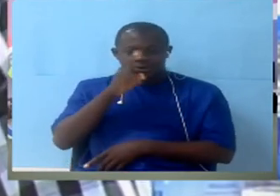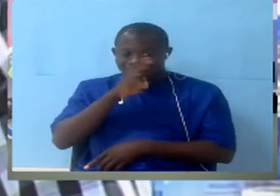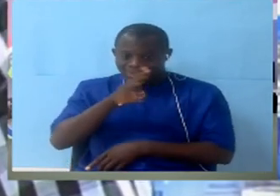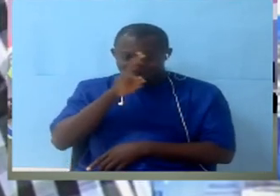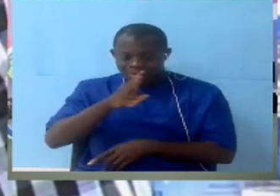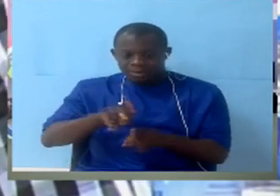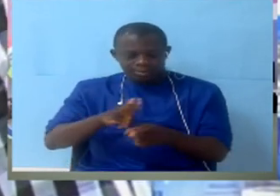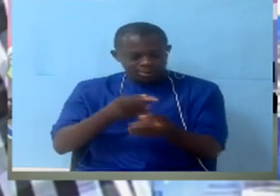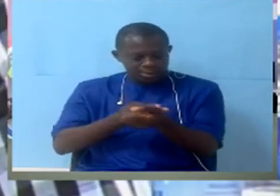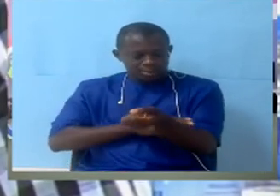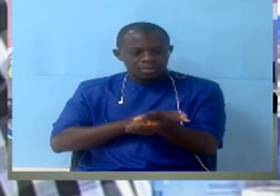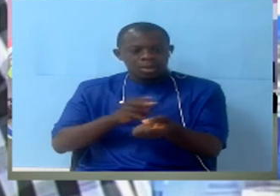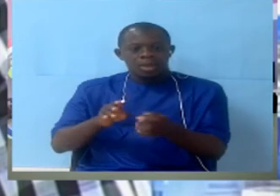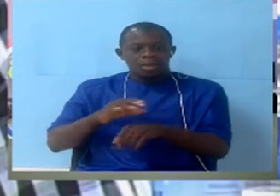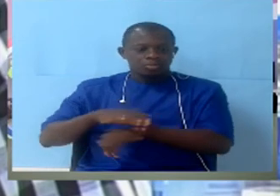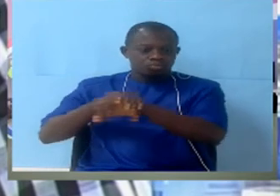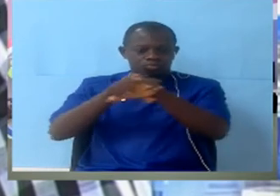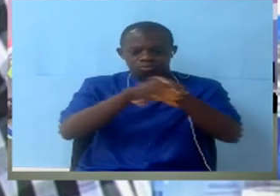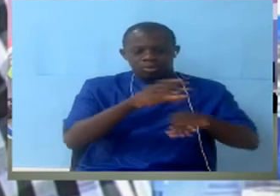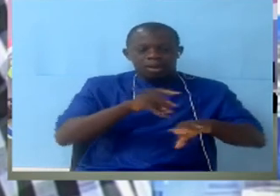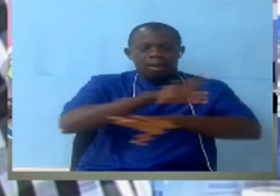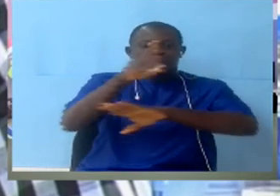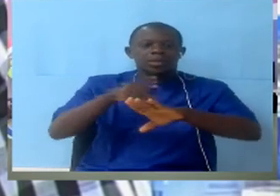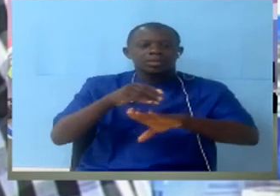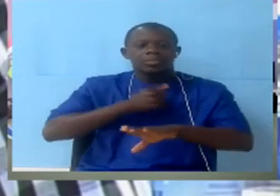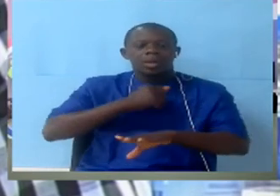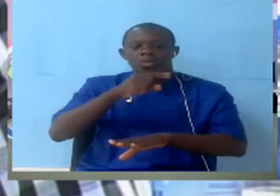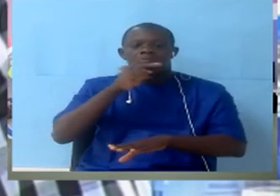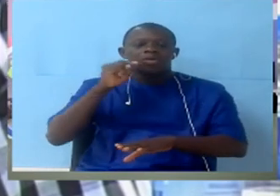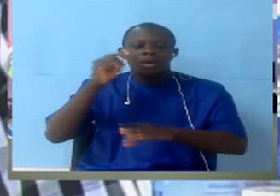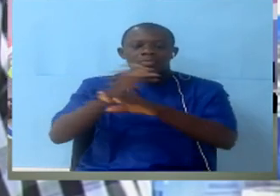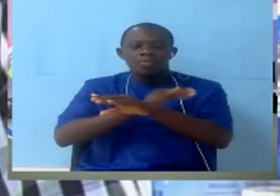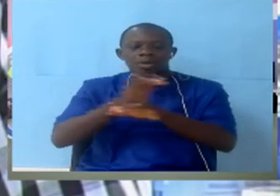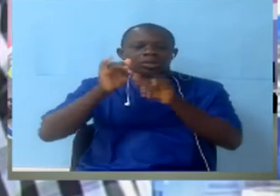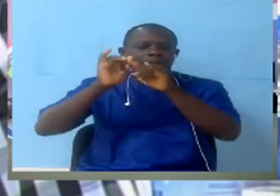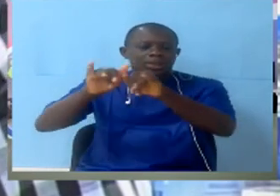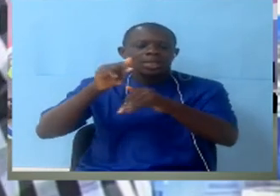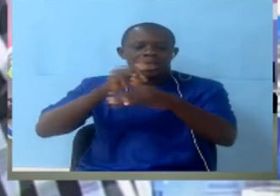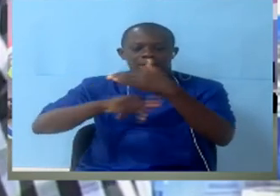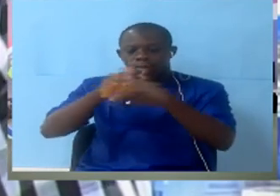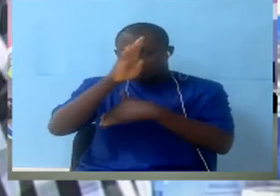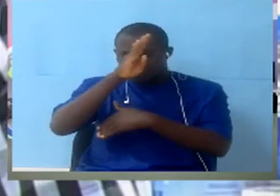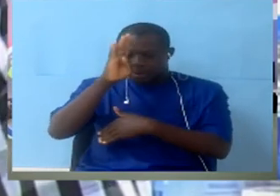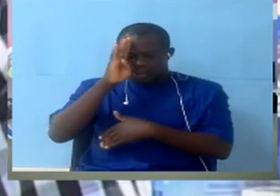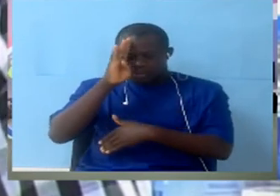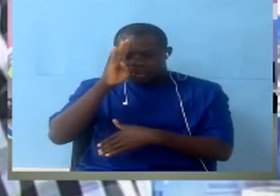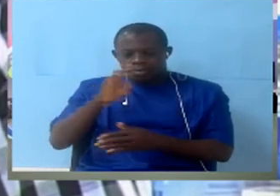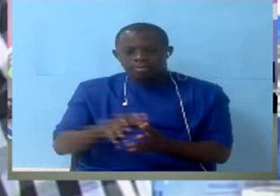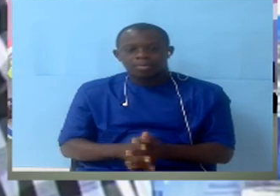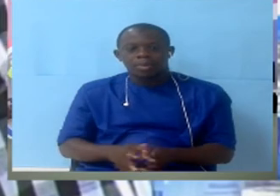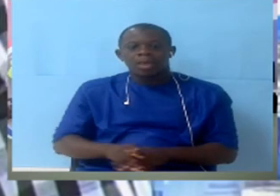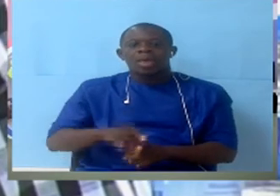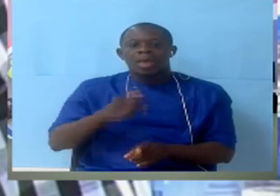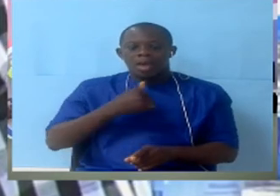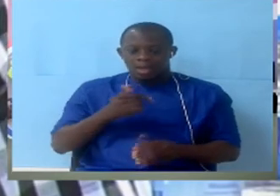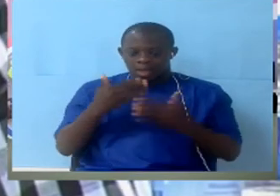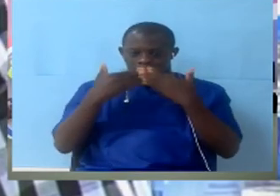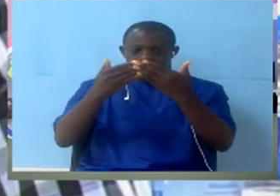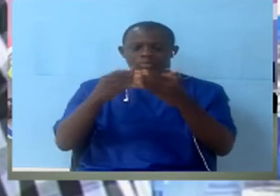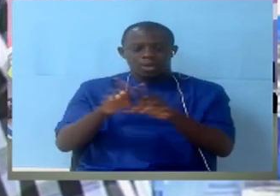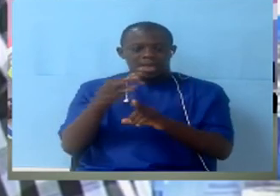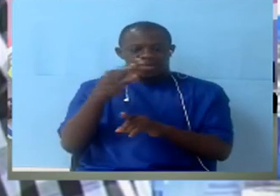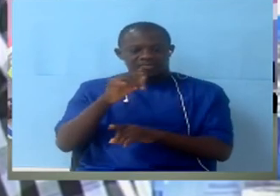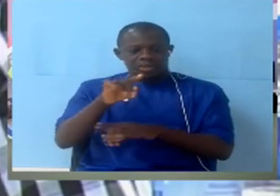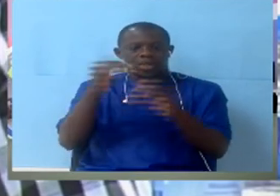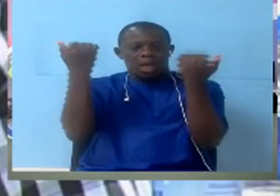mother was staying in brikama kayako sajo niya bon ni sajo samba dula lo toto I told him if that is the